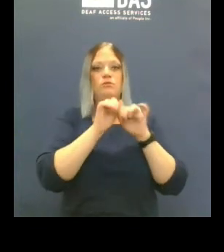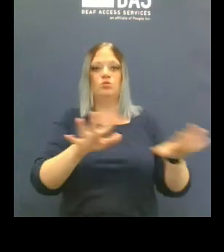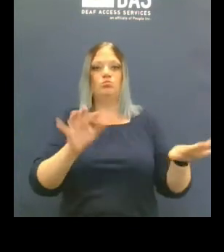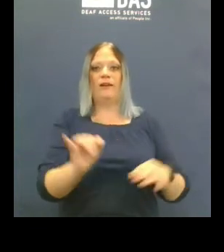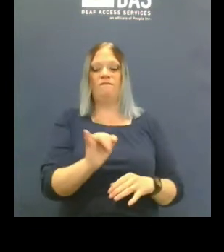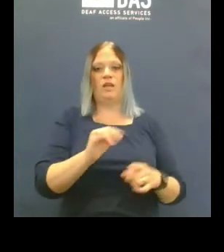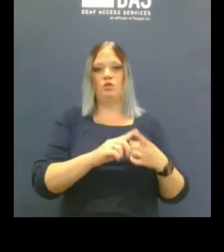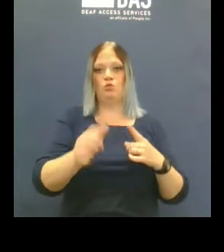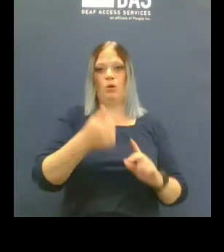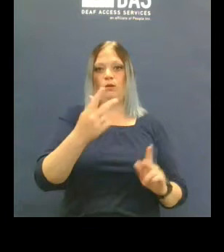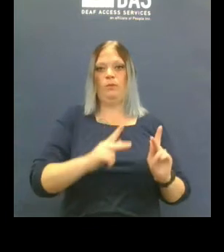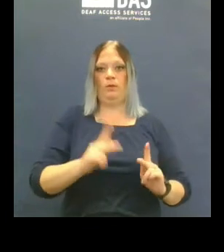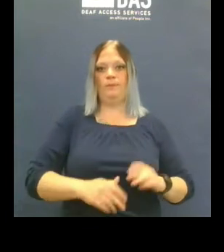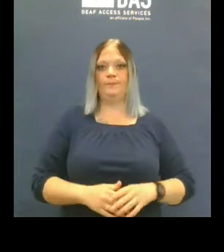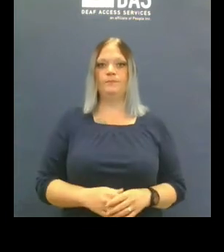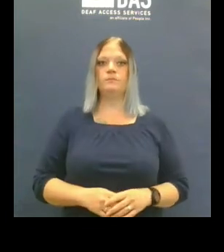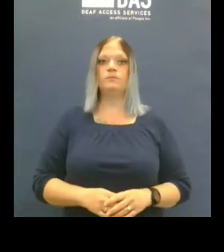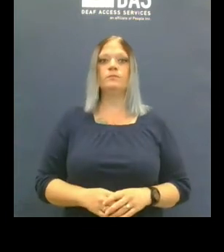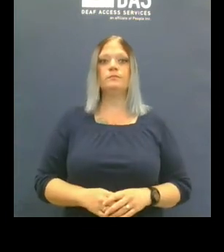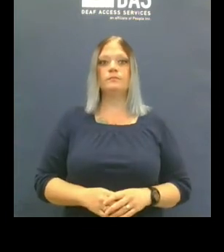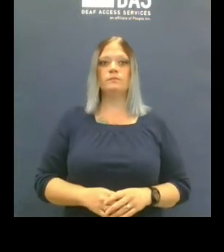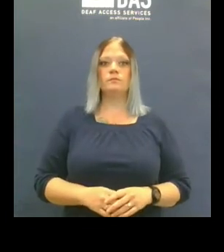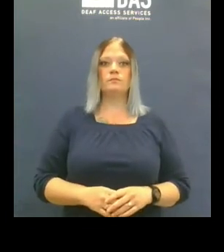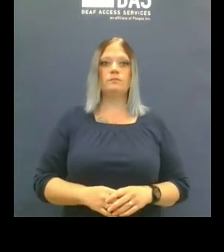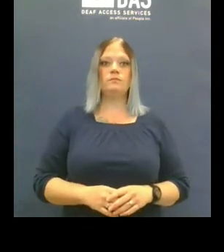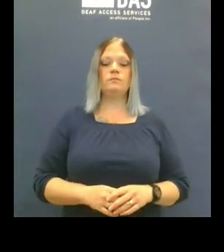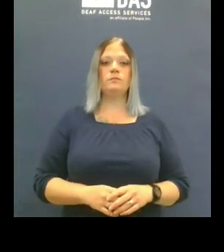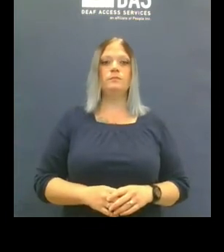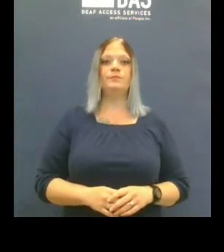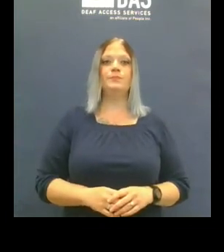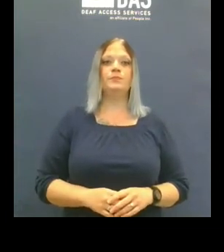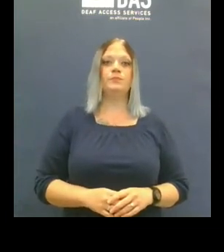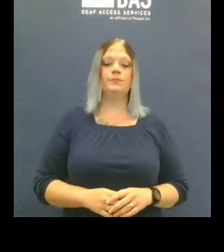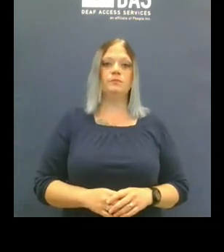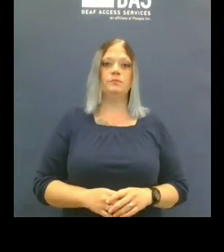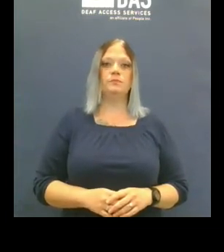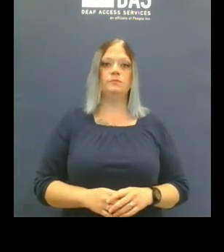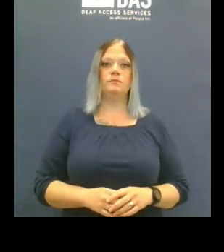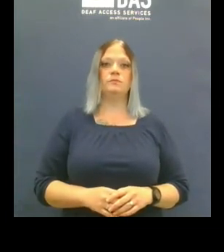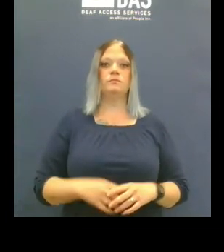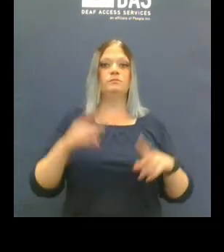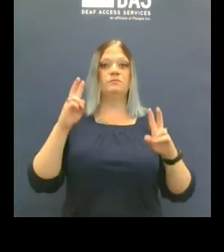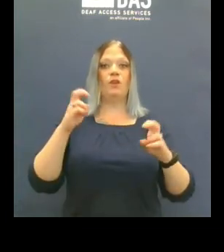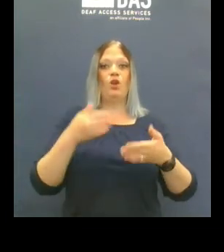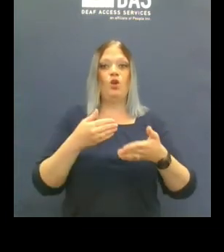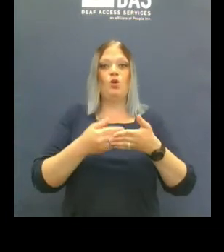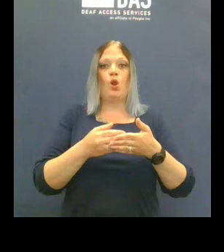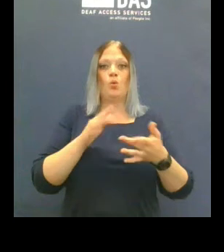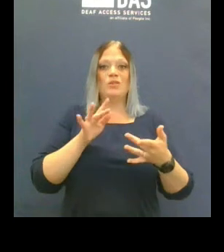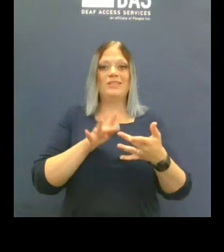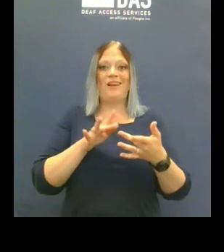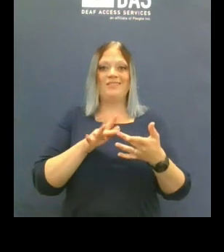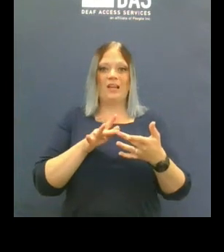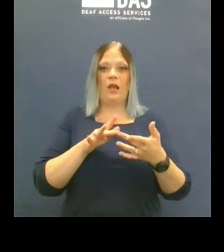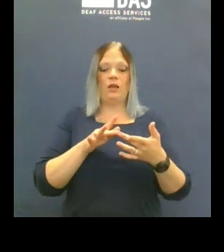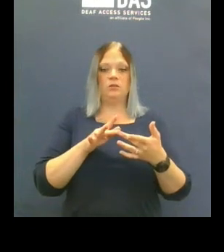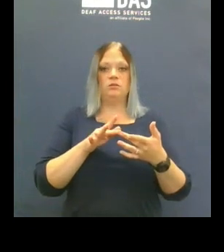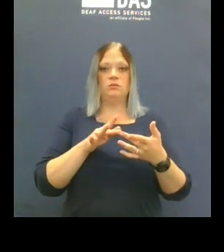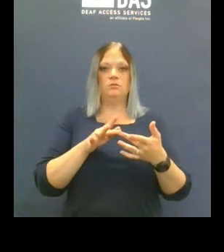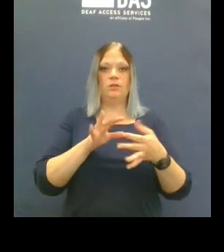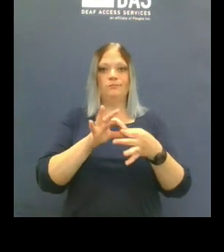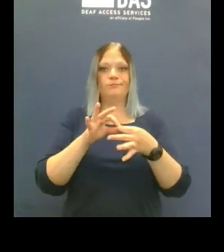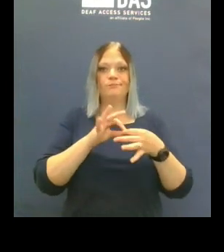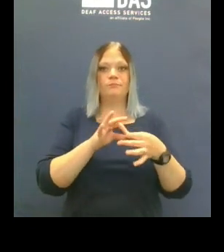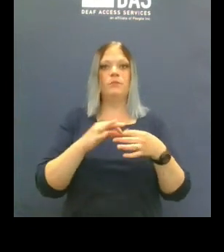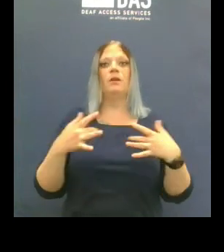you. So then those individuals who are close contacts of cases, the health